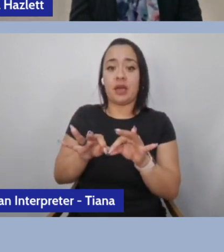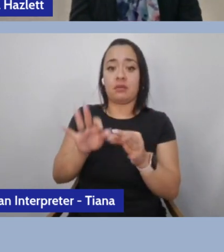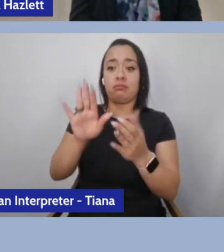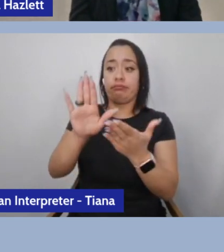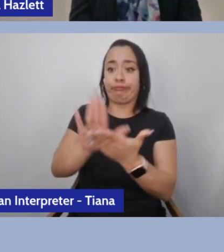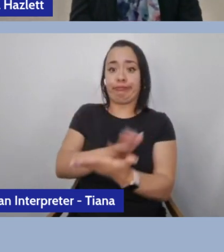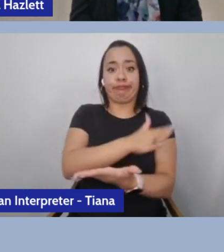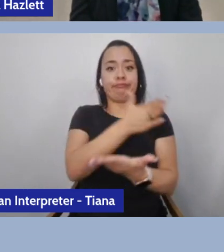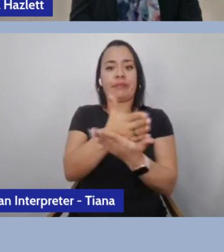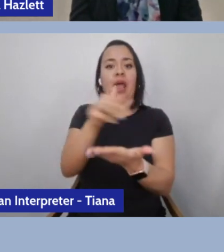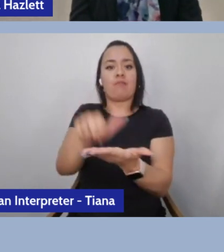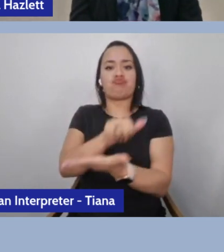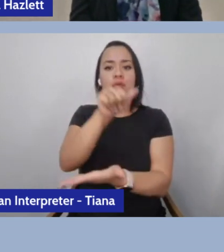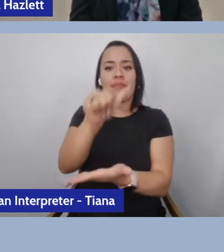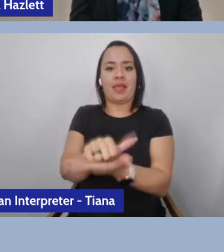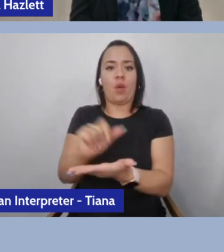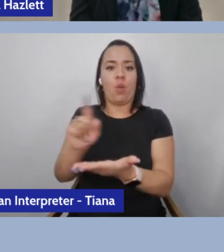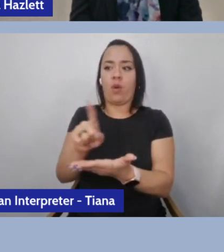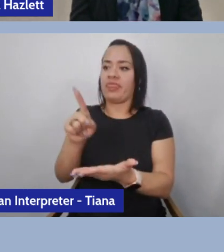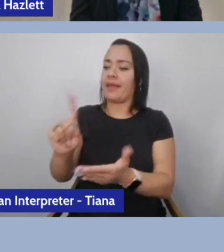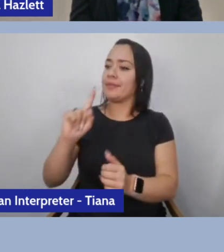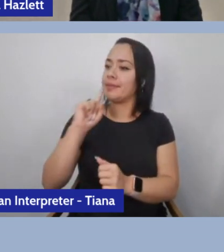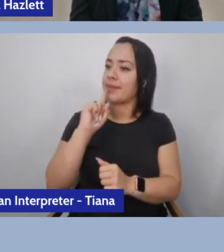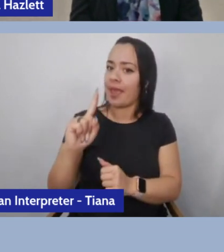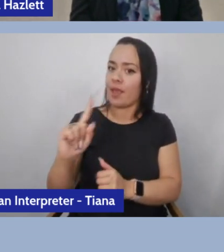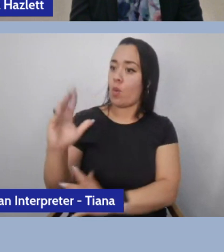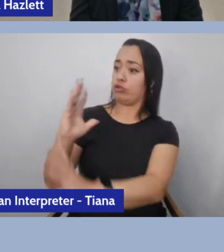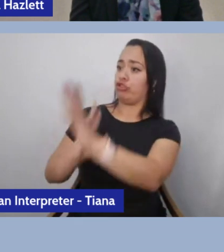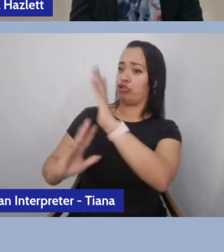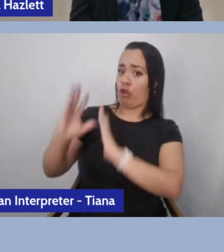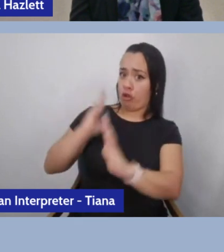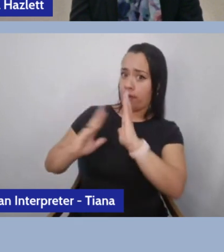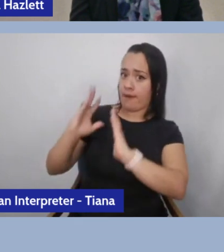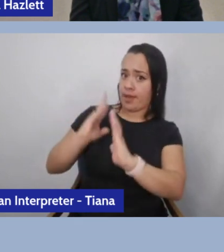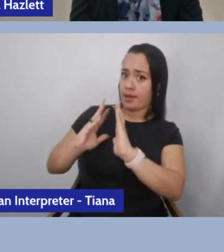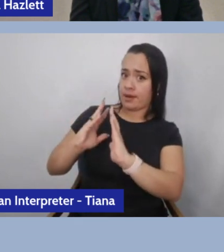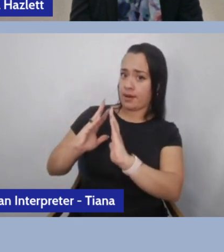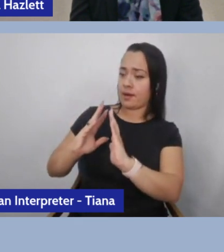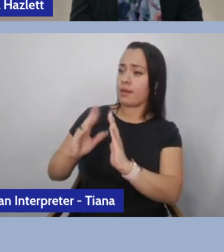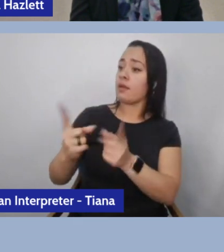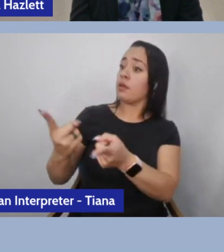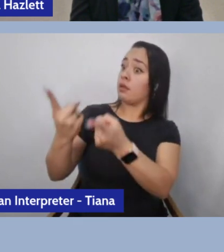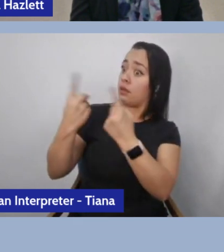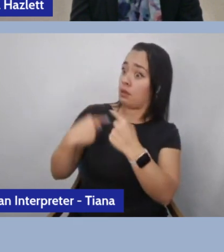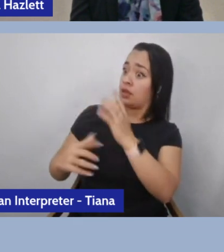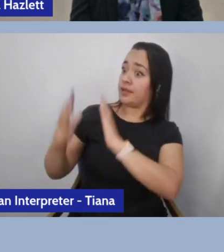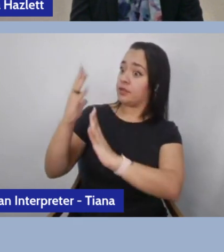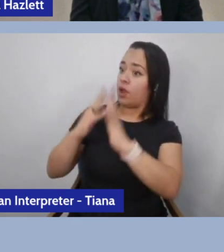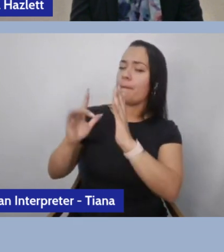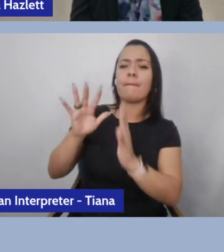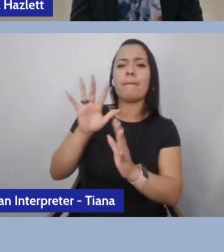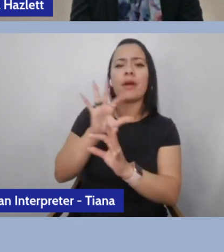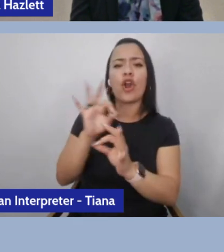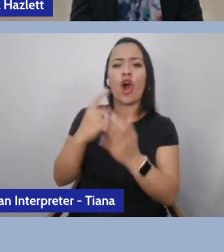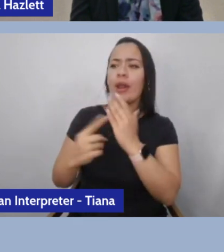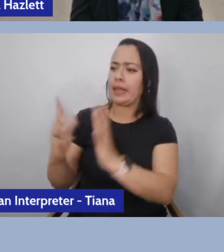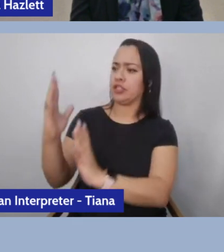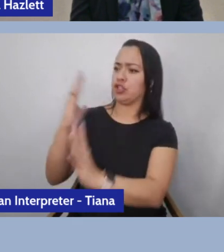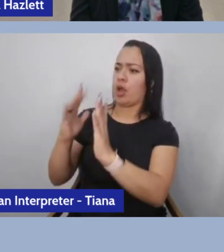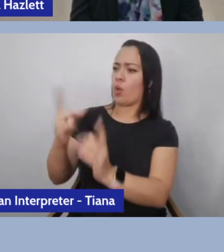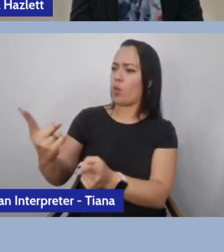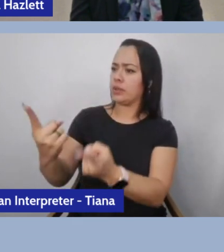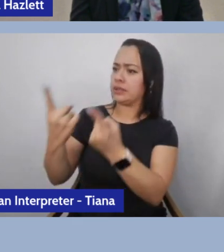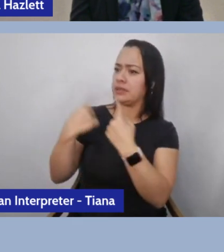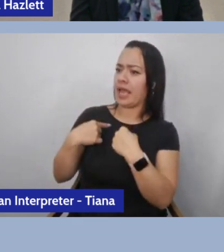but not only what they say or sign, but how they do it. So is there perhaps hesitation?